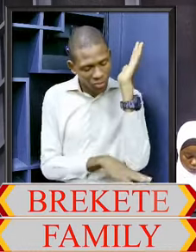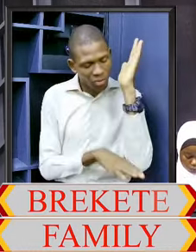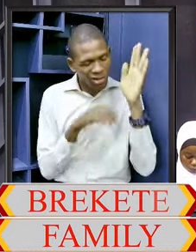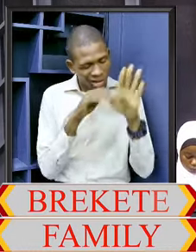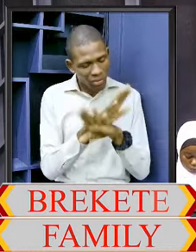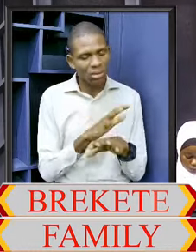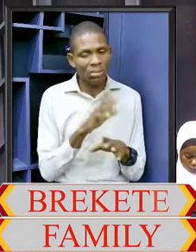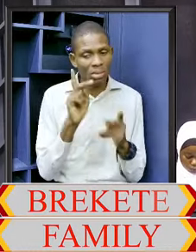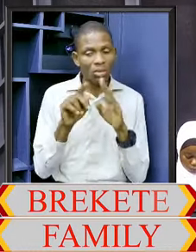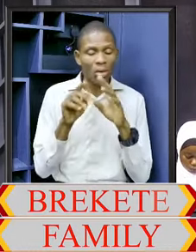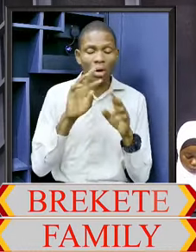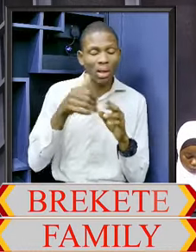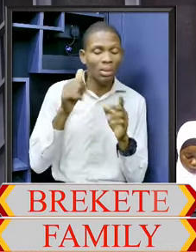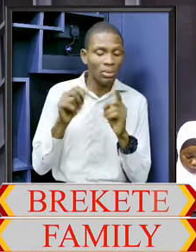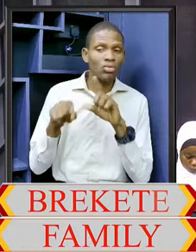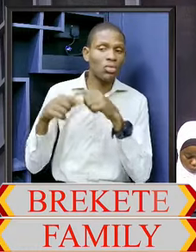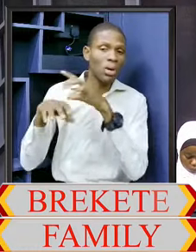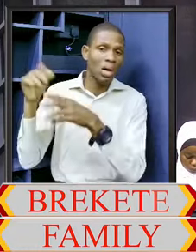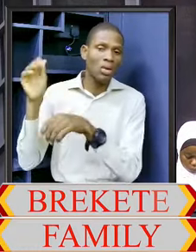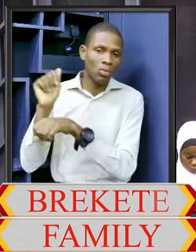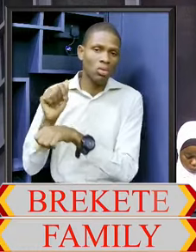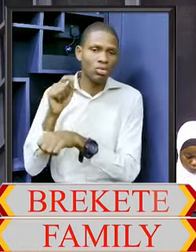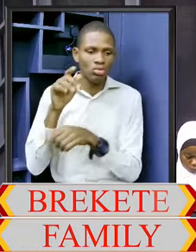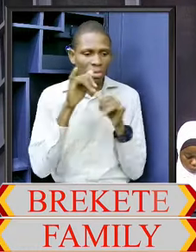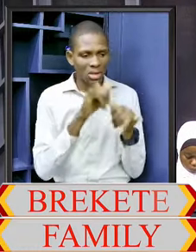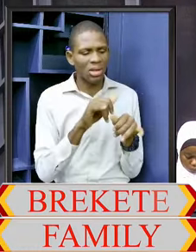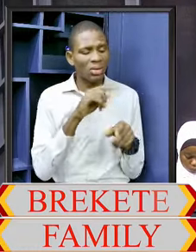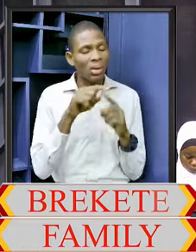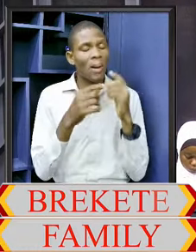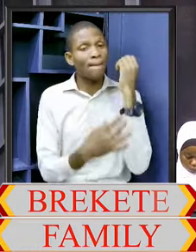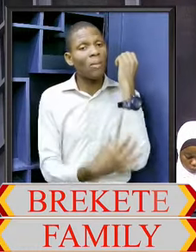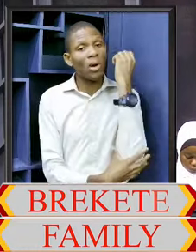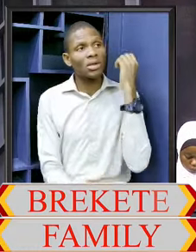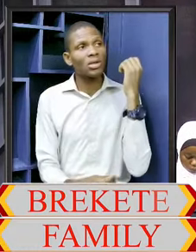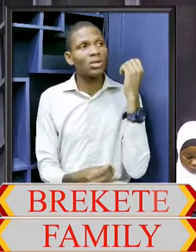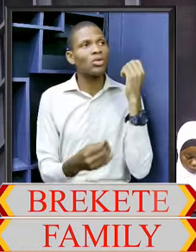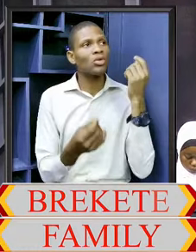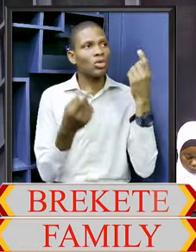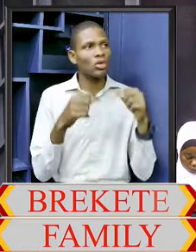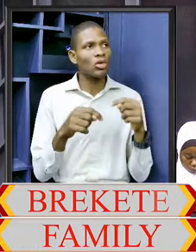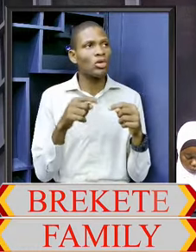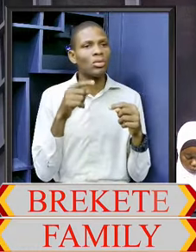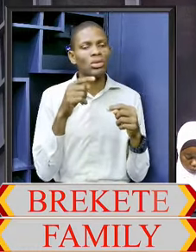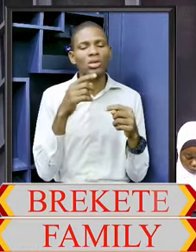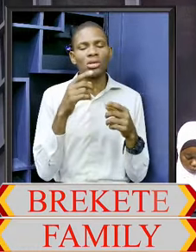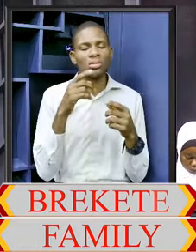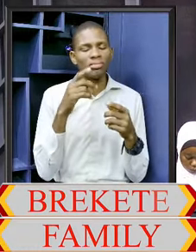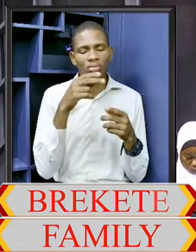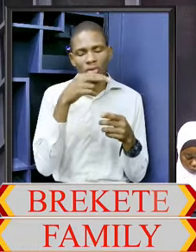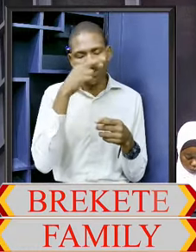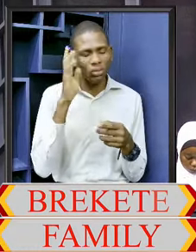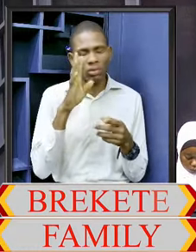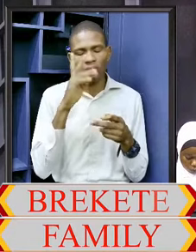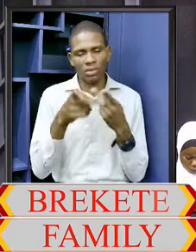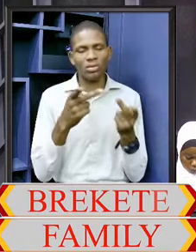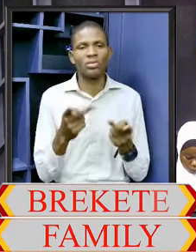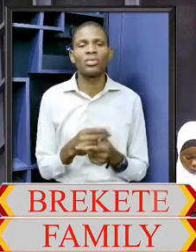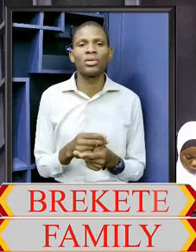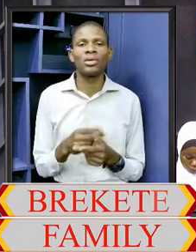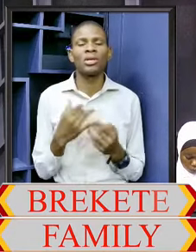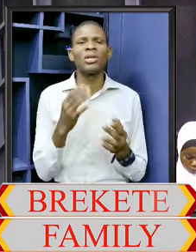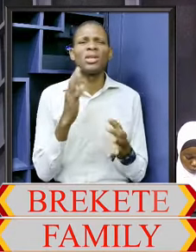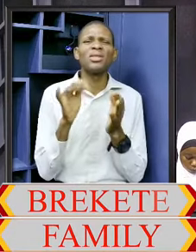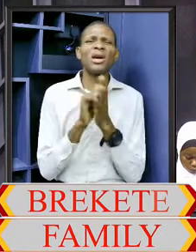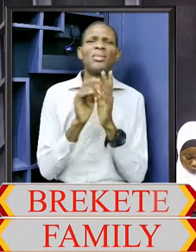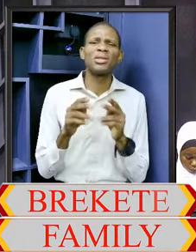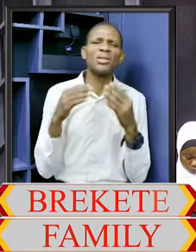poverty come, it go be like thief when come meet you for night. Now, connect time to that person where we say, if they take drug, or if they sell body, or